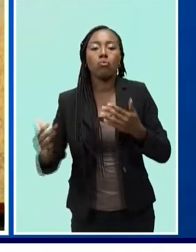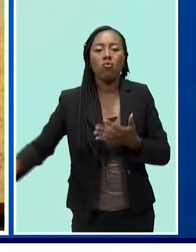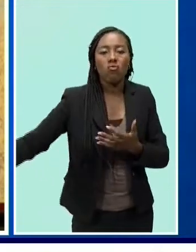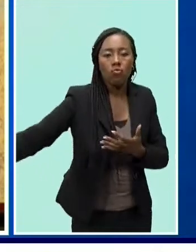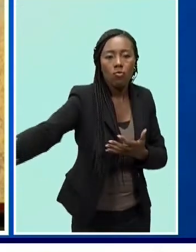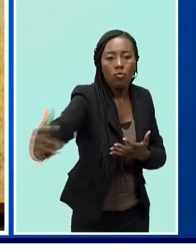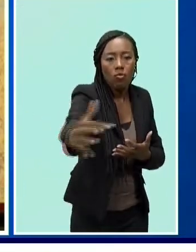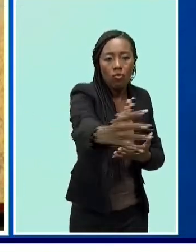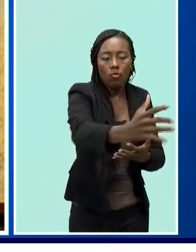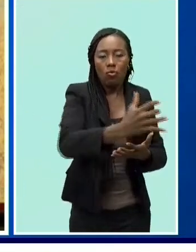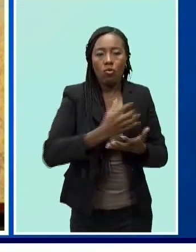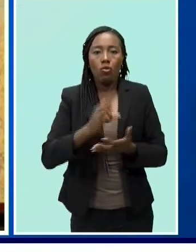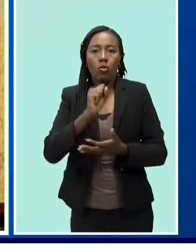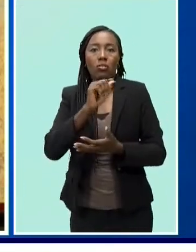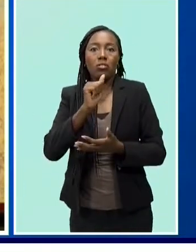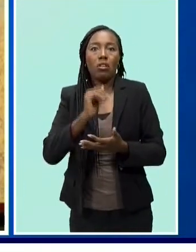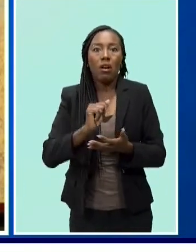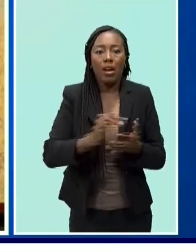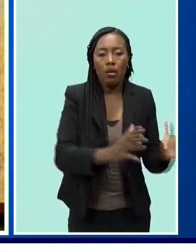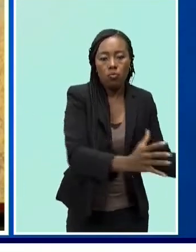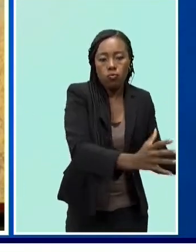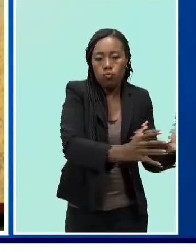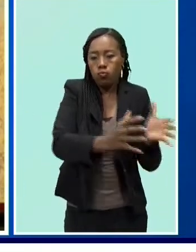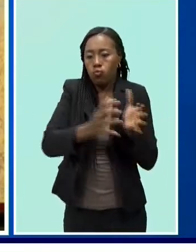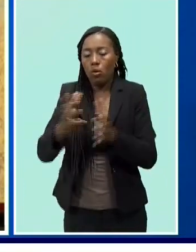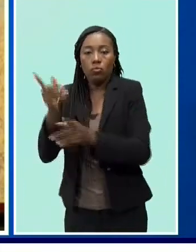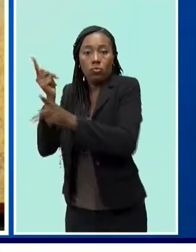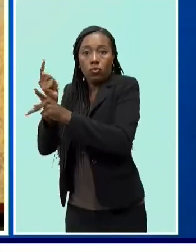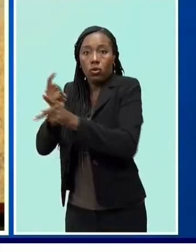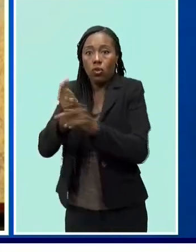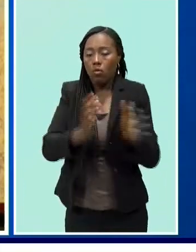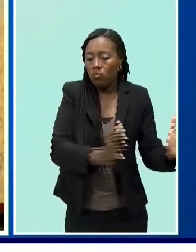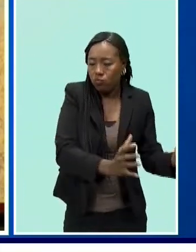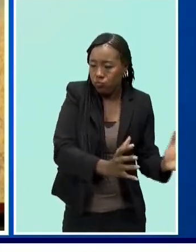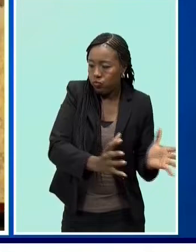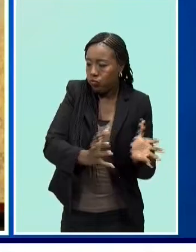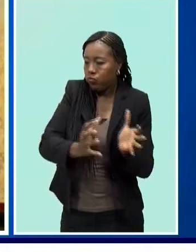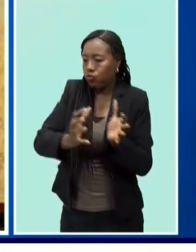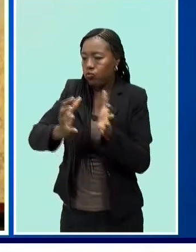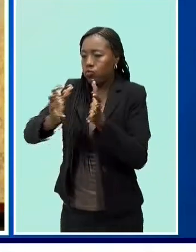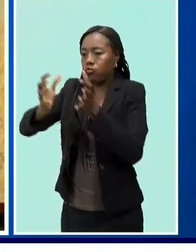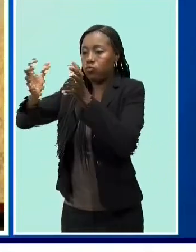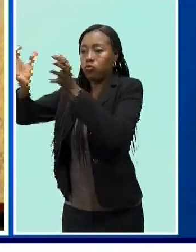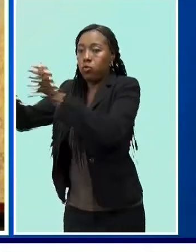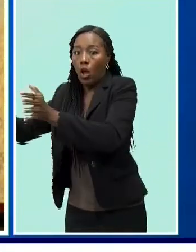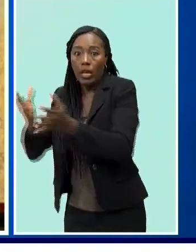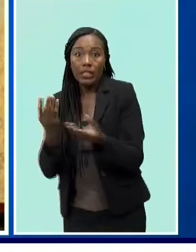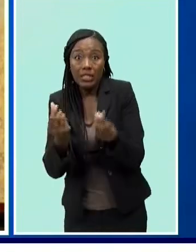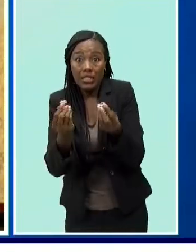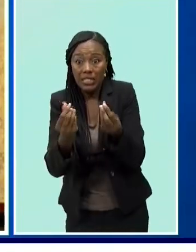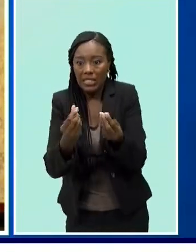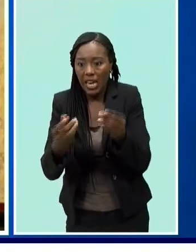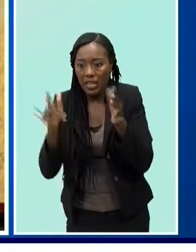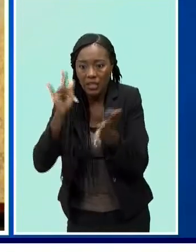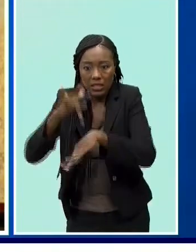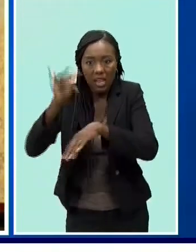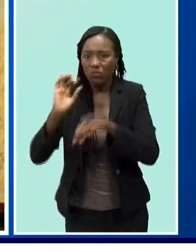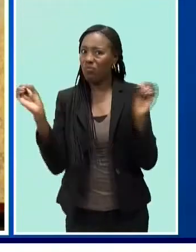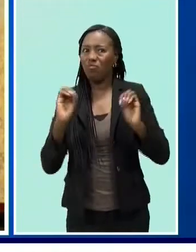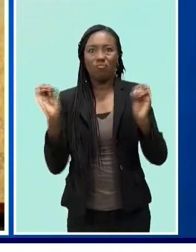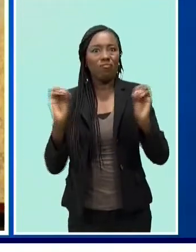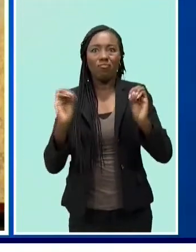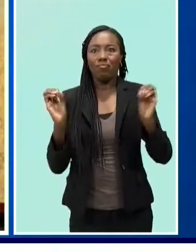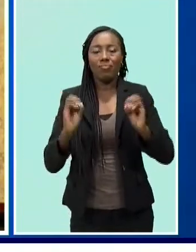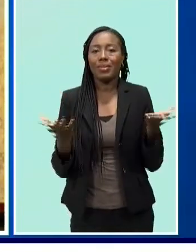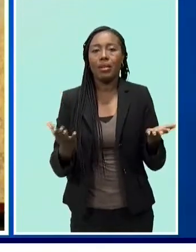belt and another truck to then move the sargassum safely straight off the water onto the truck so that it doesn't come into contact with the sand. We